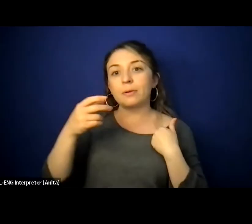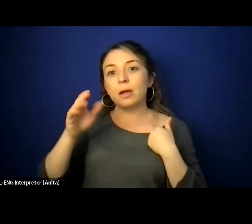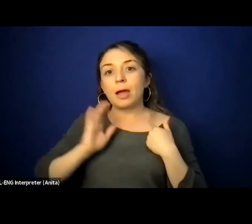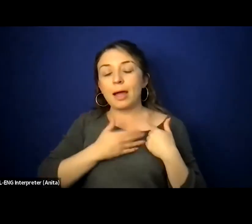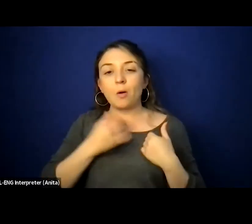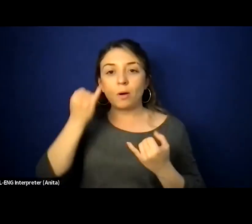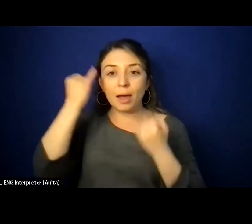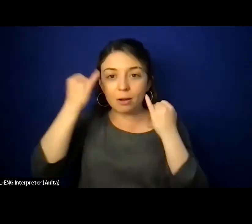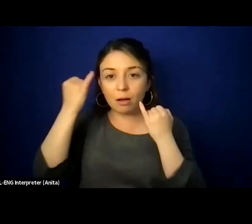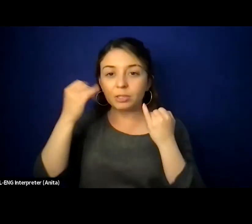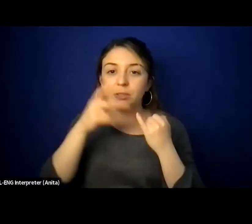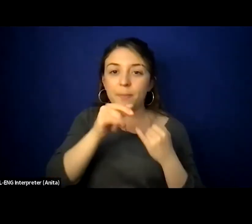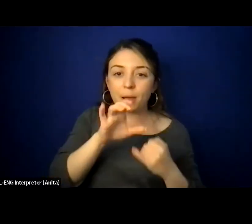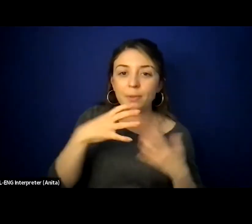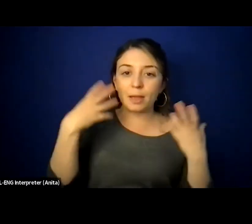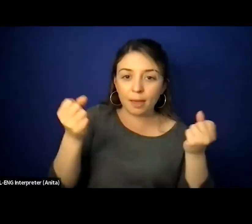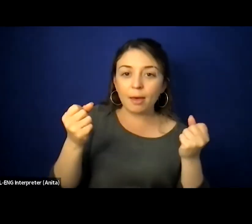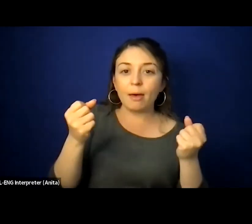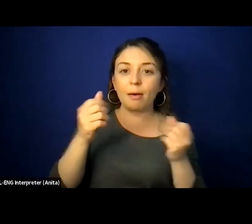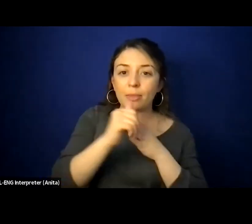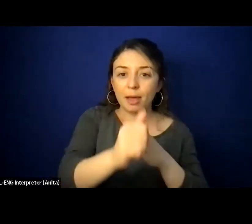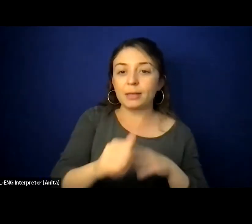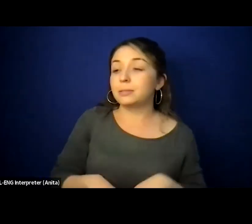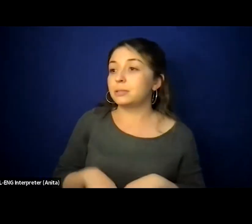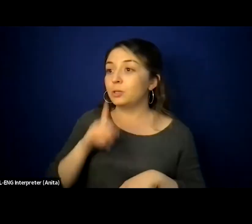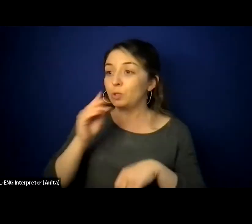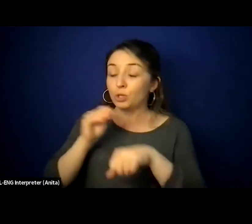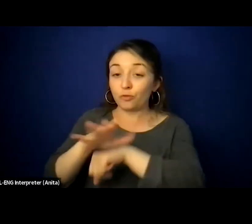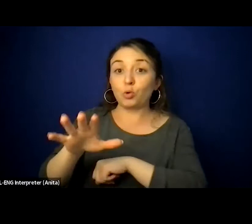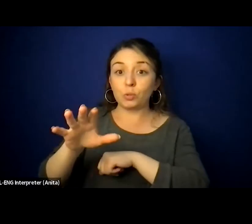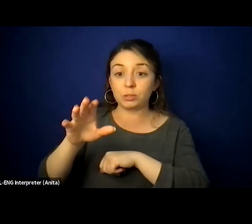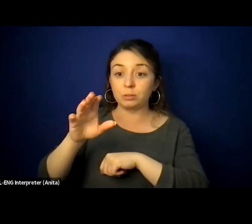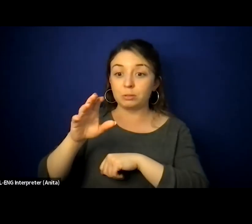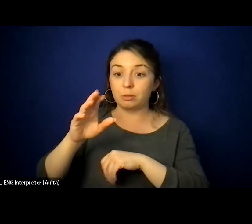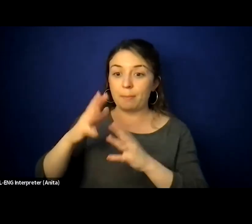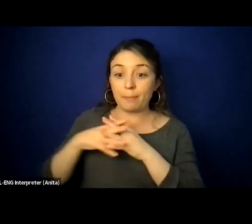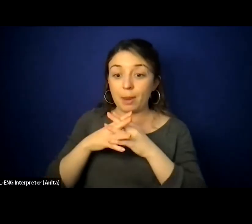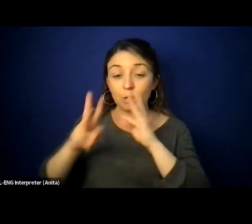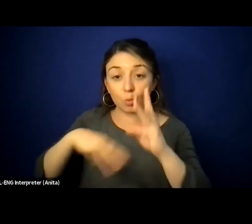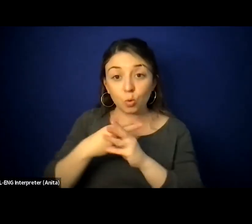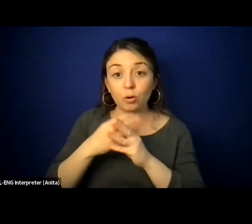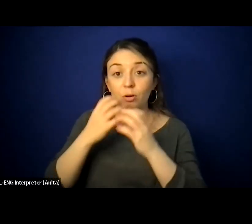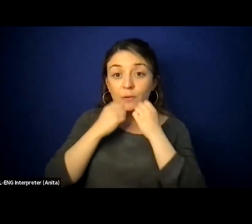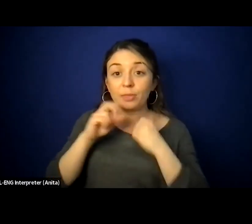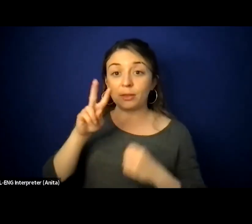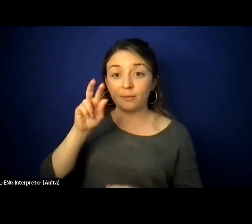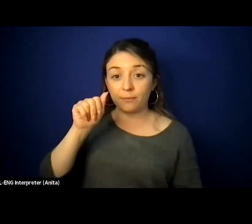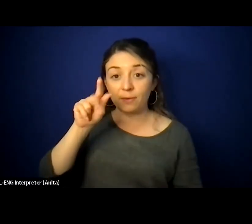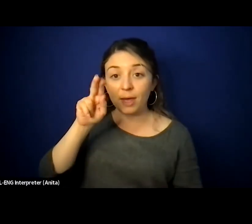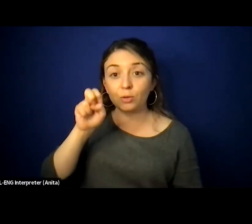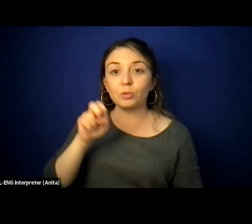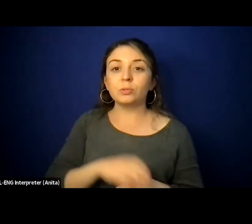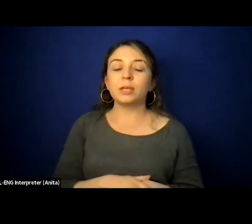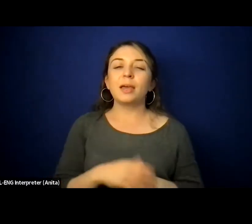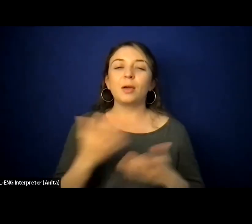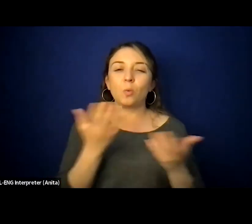ideologies, public health guidance. It has shaped American morals and values, and media representations of people with